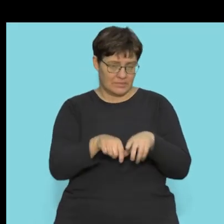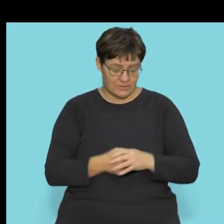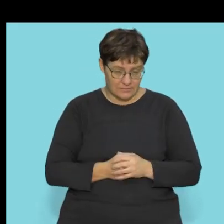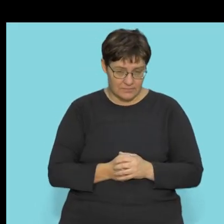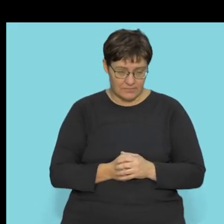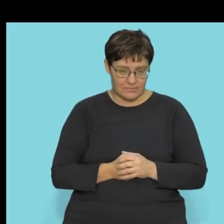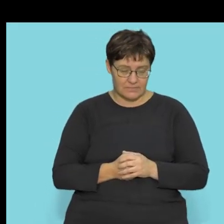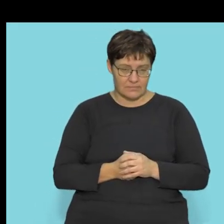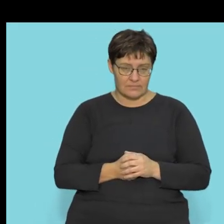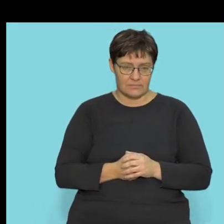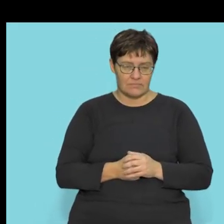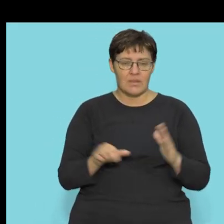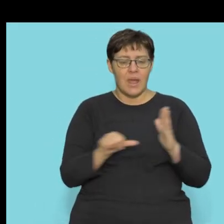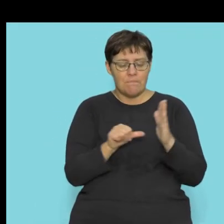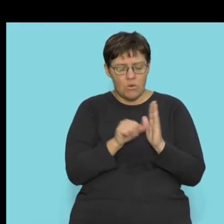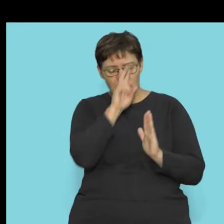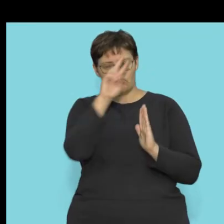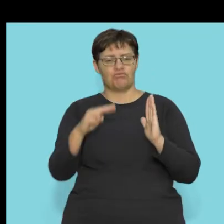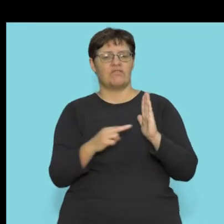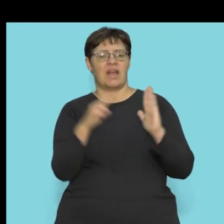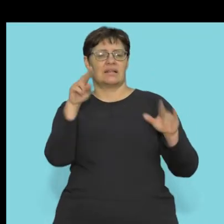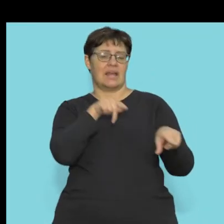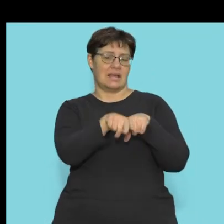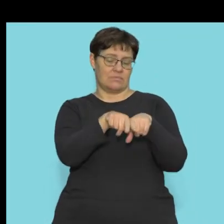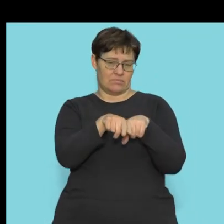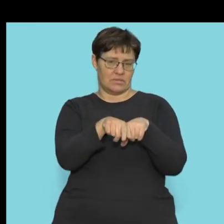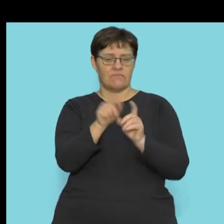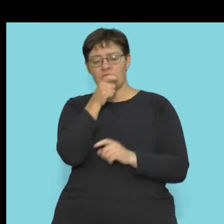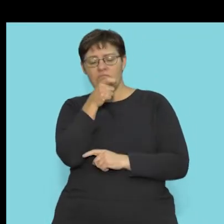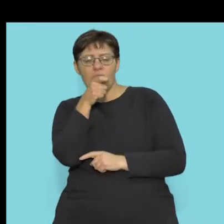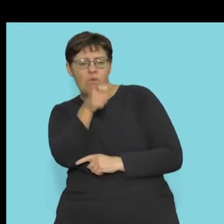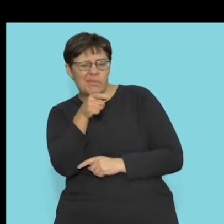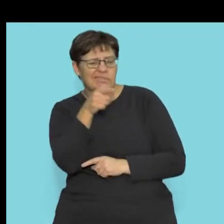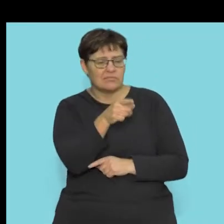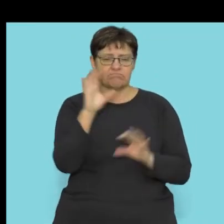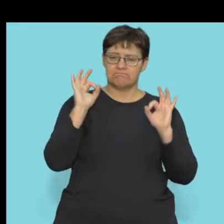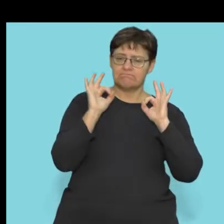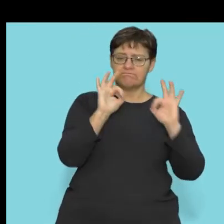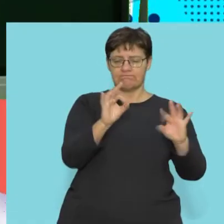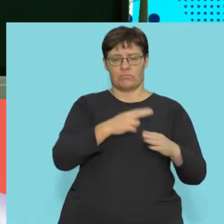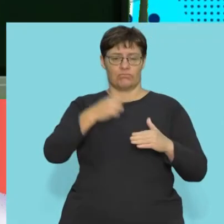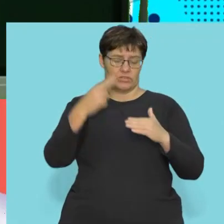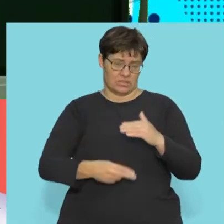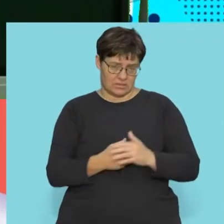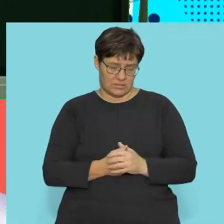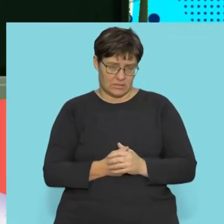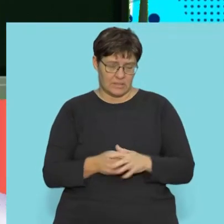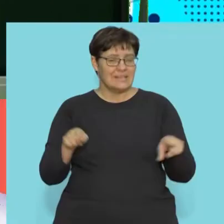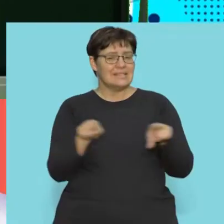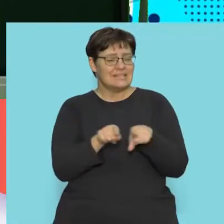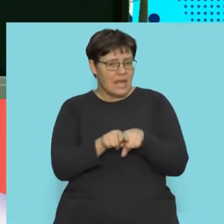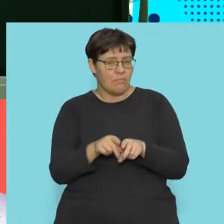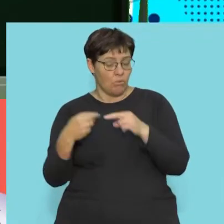of her experiment? Guys, it's important that we're able to reflect on any experiment and comment on the accuracy of